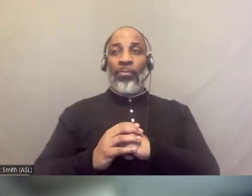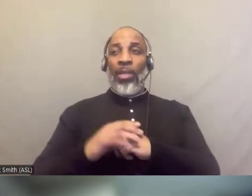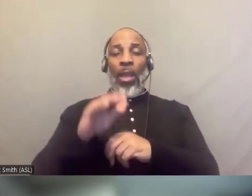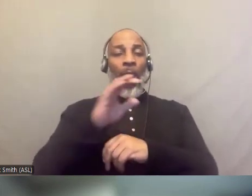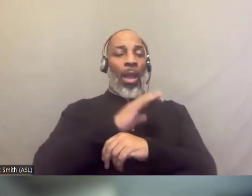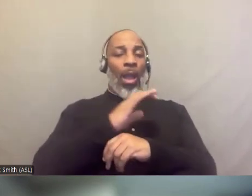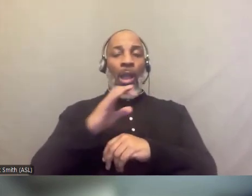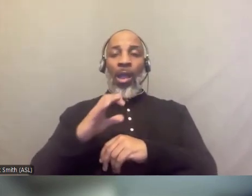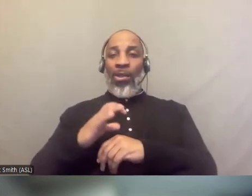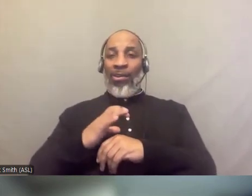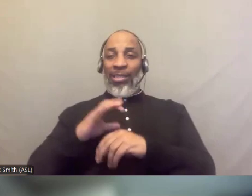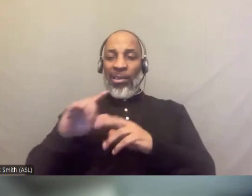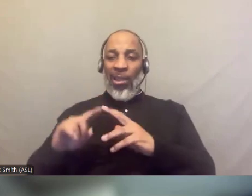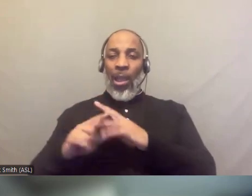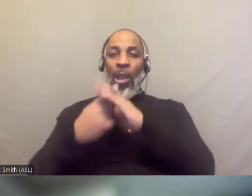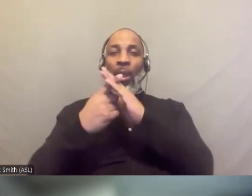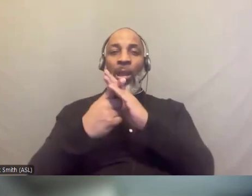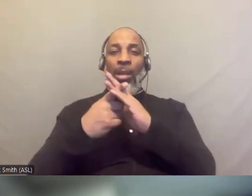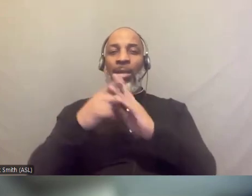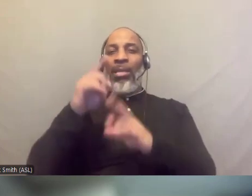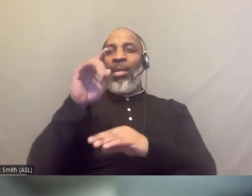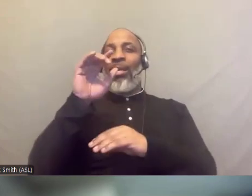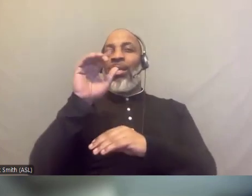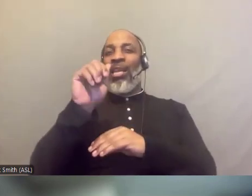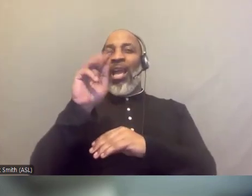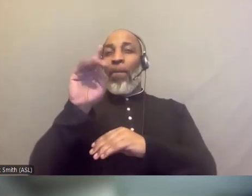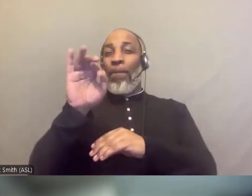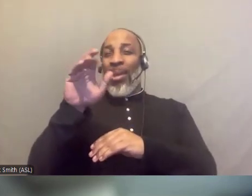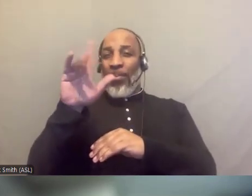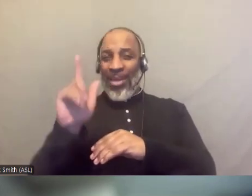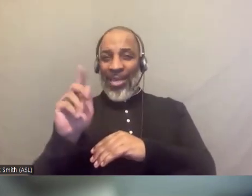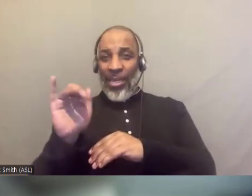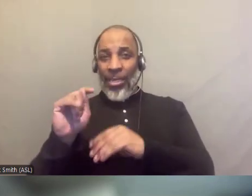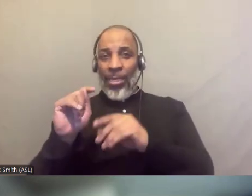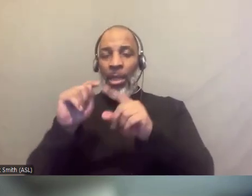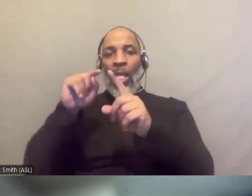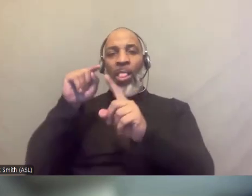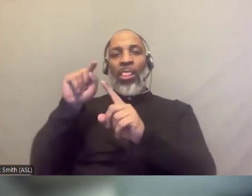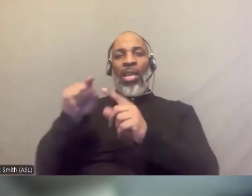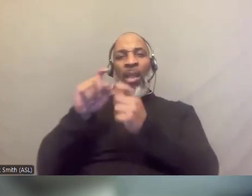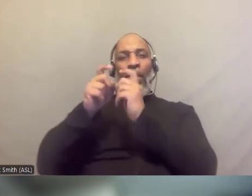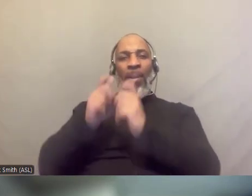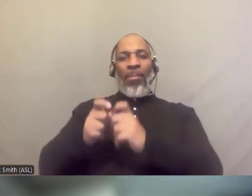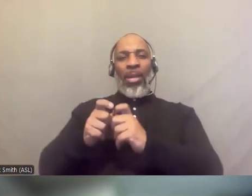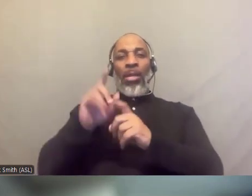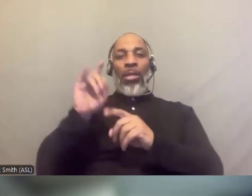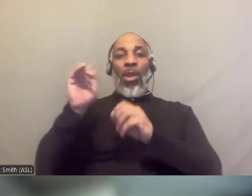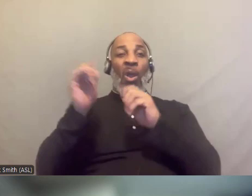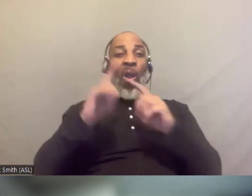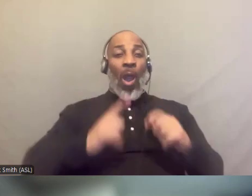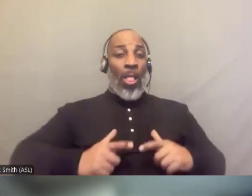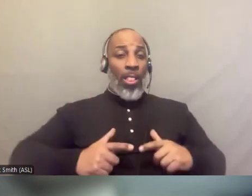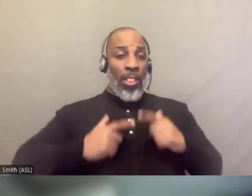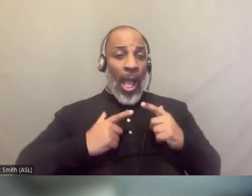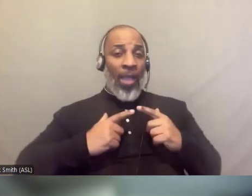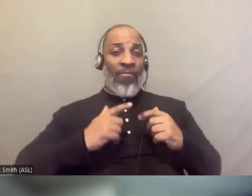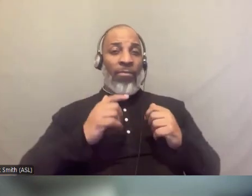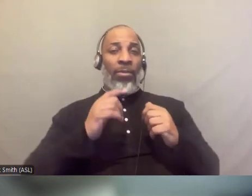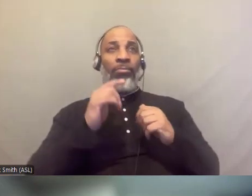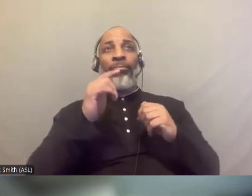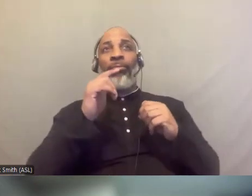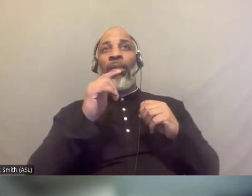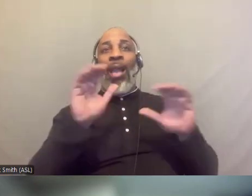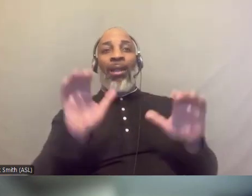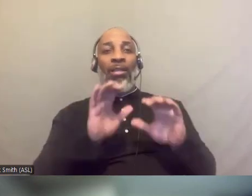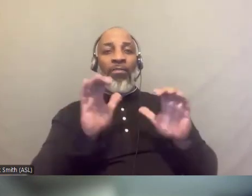enact the amendments in 2008. This includes all major life activities. So, for